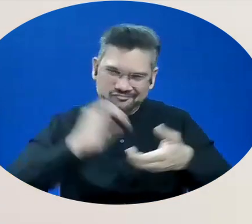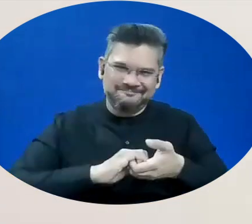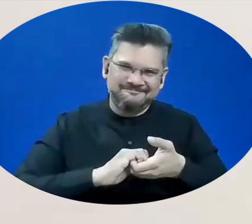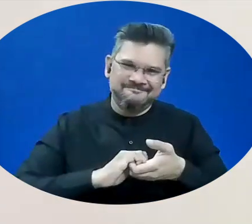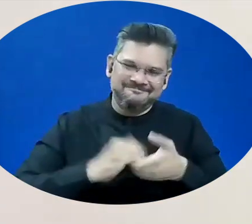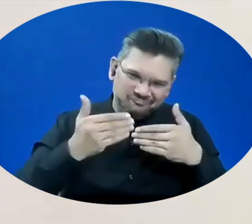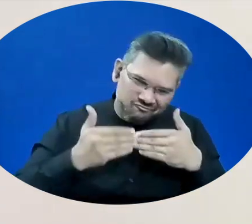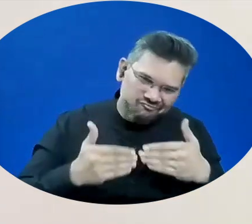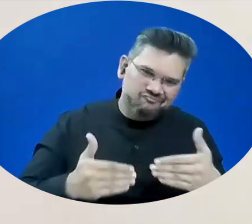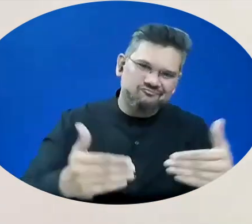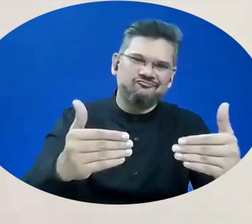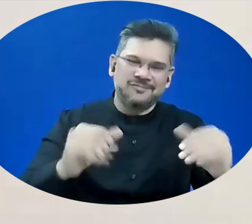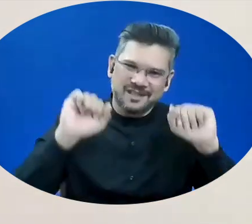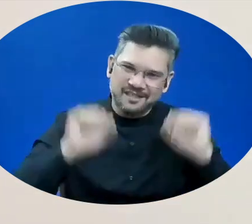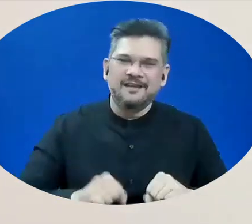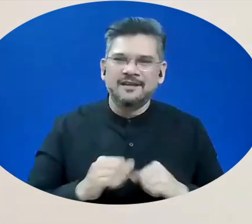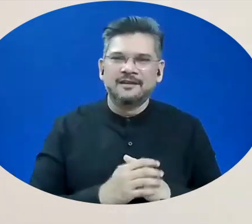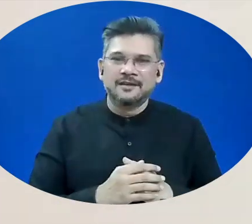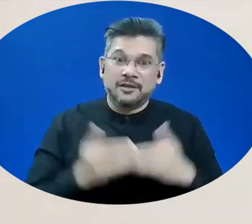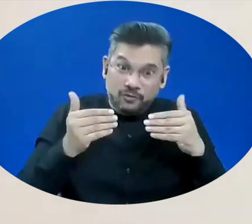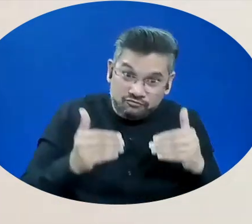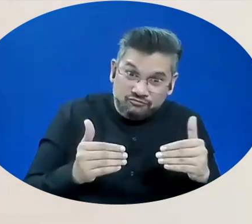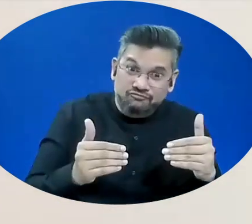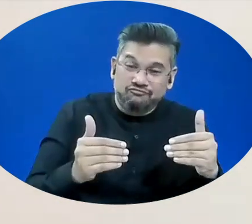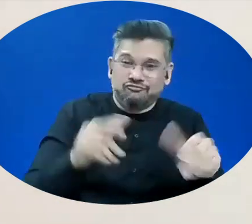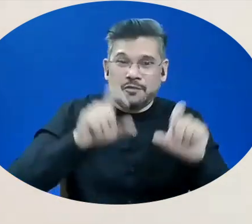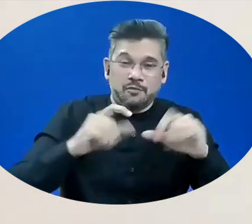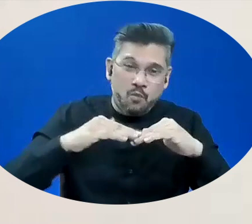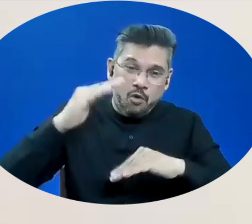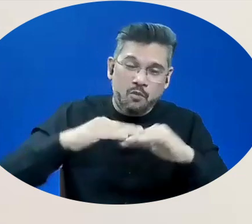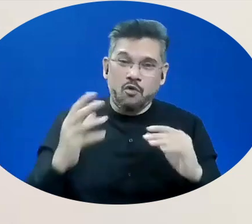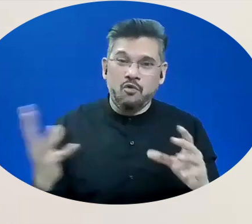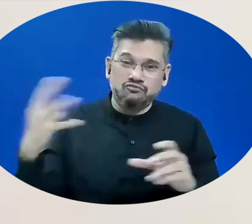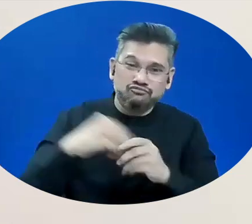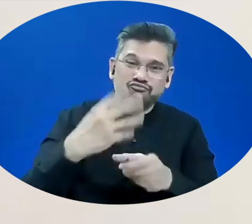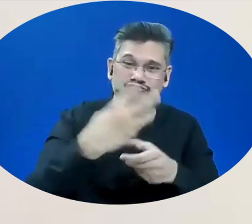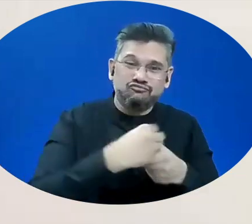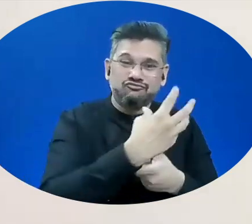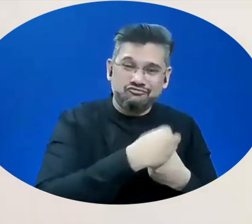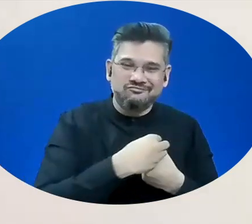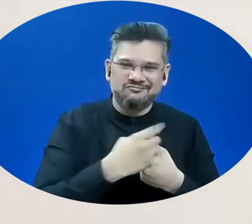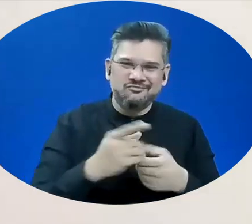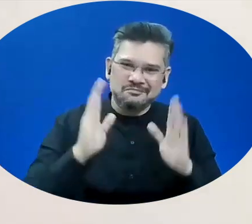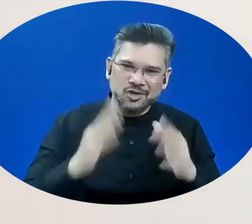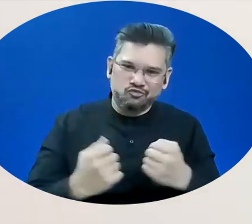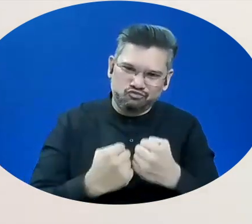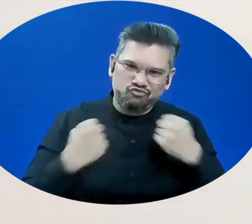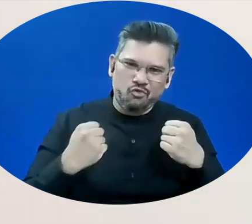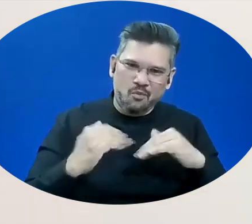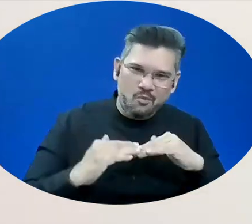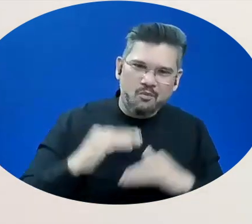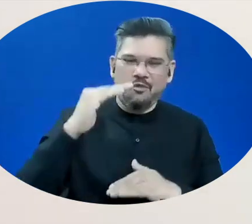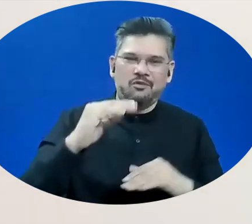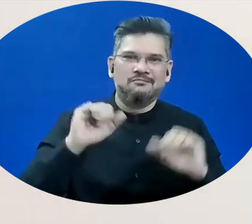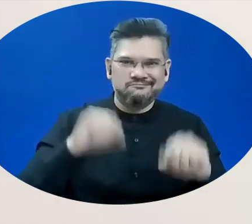to have all of you, jump on the wagon, because we need to be a force to be reckoned with, because the changes can